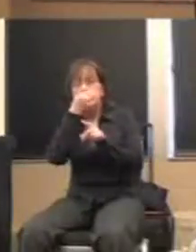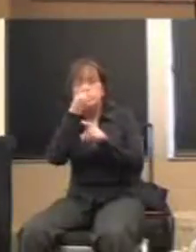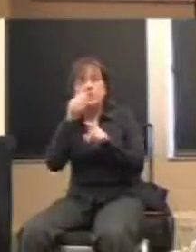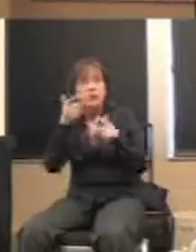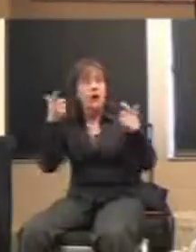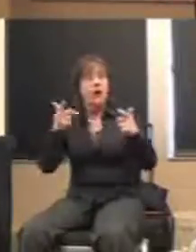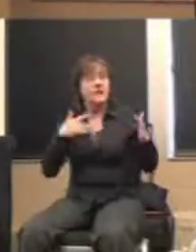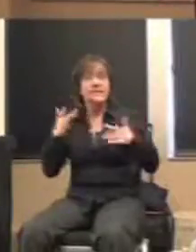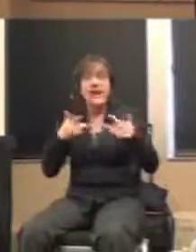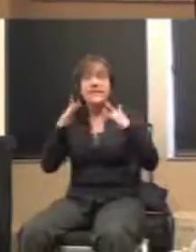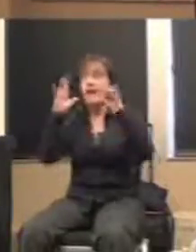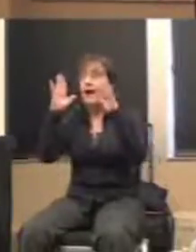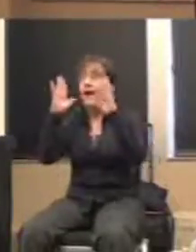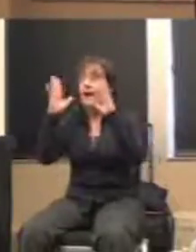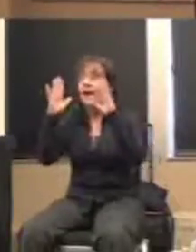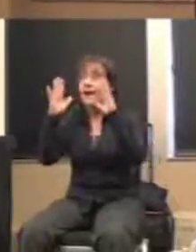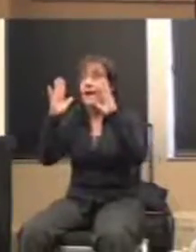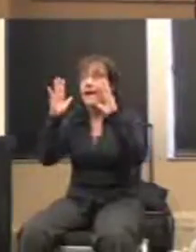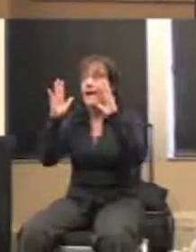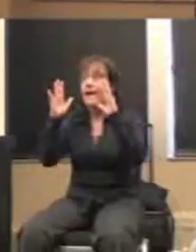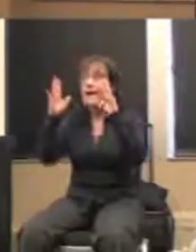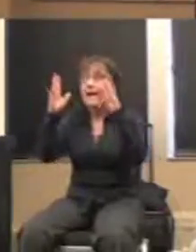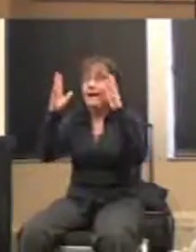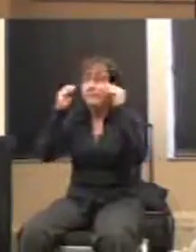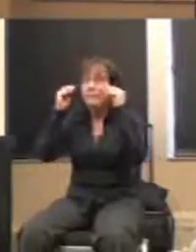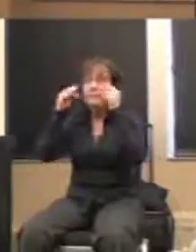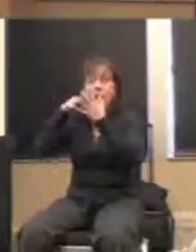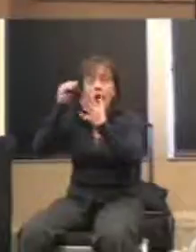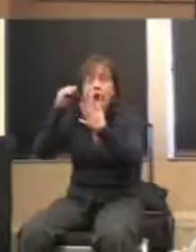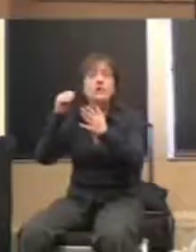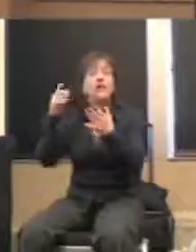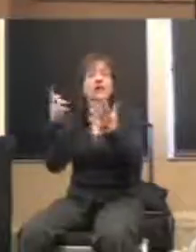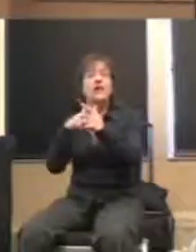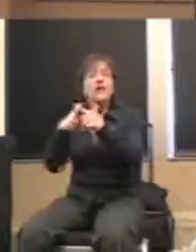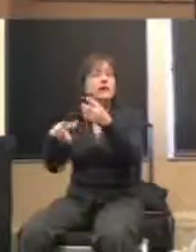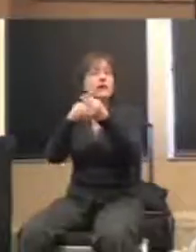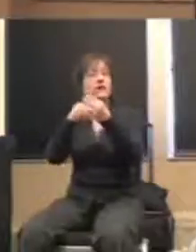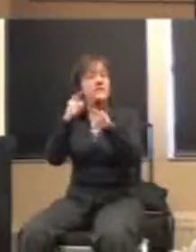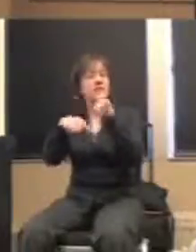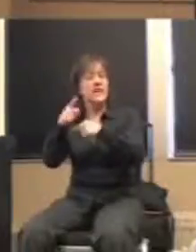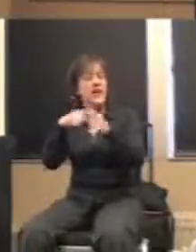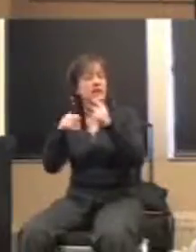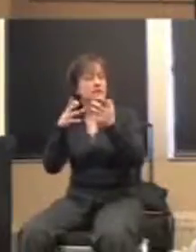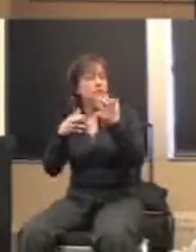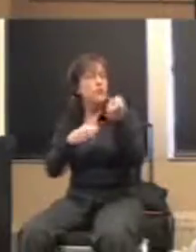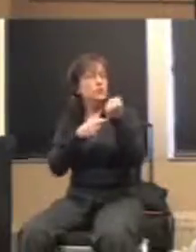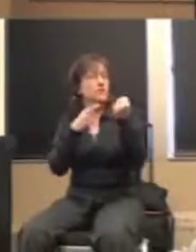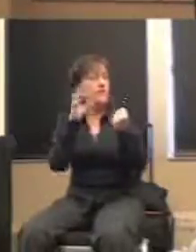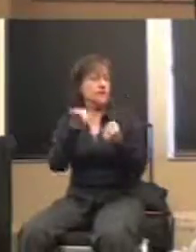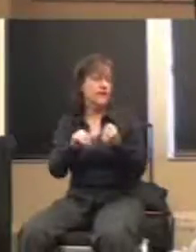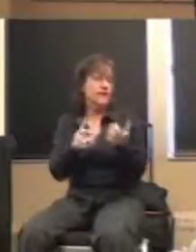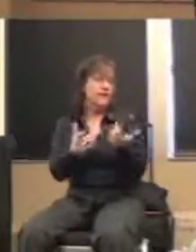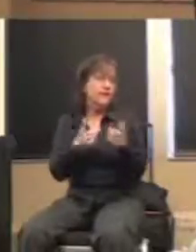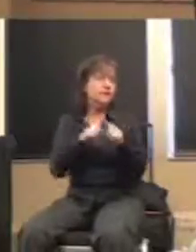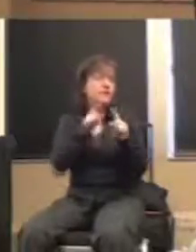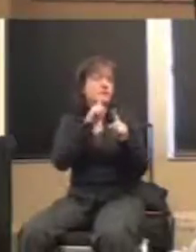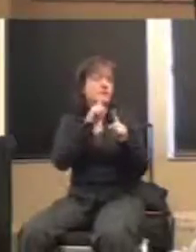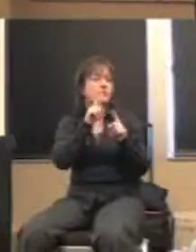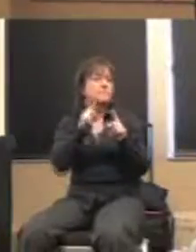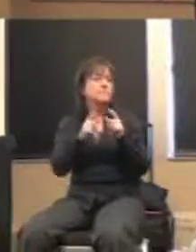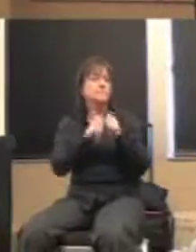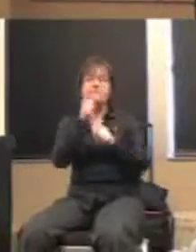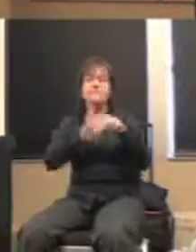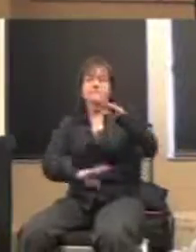excited, they got it. And so that's also where you can pair your sign if you want to reinforce the sign. But truly, in its most